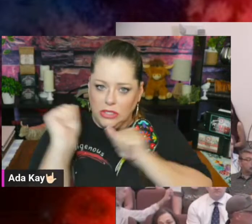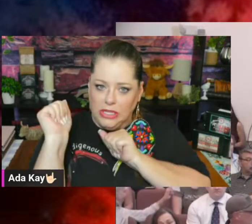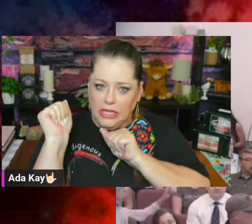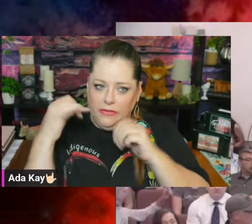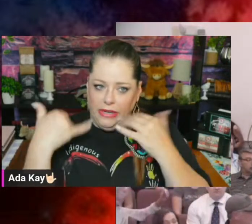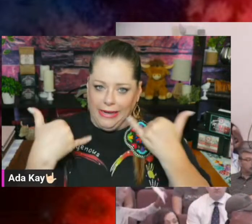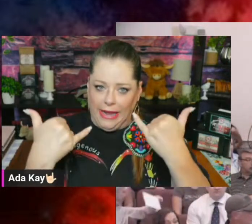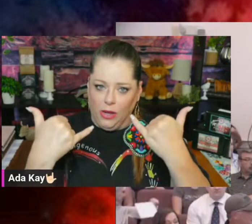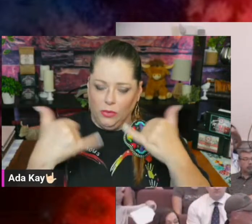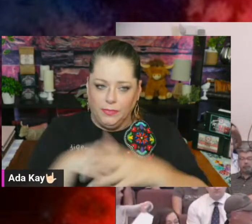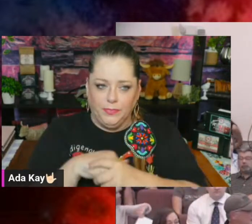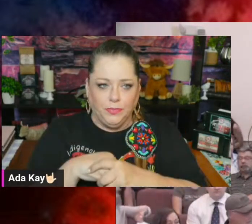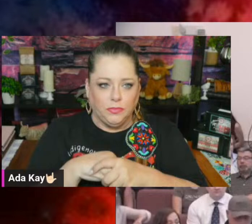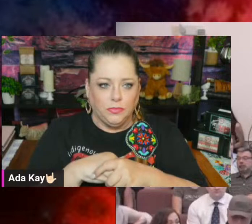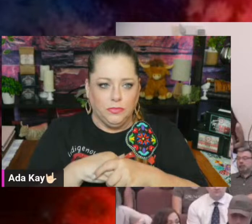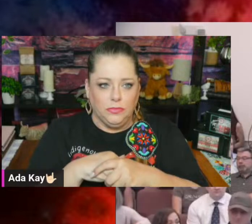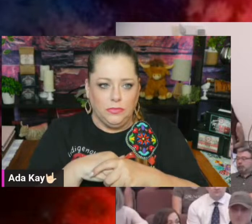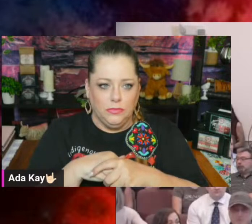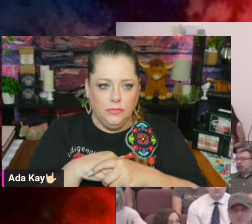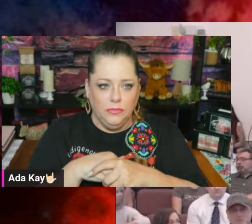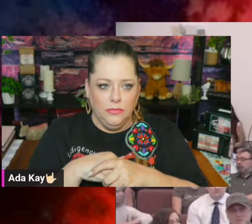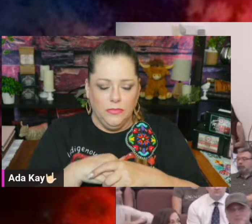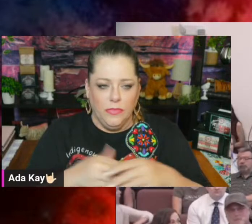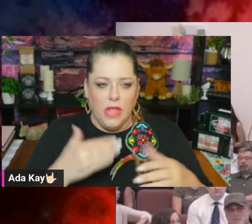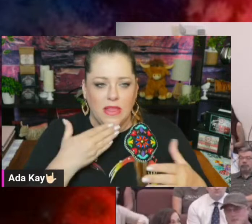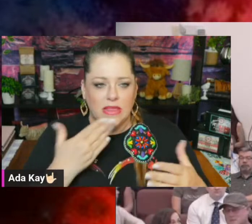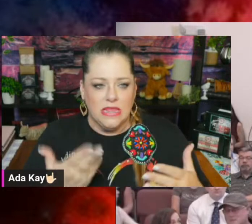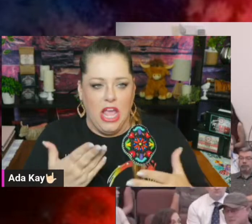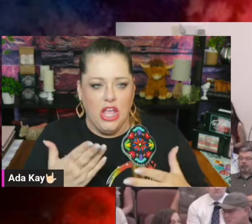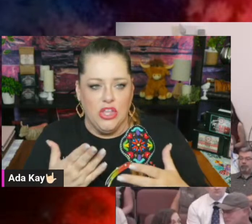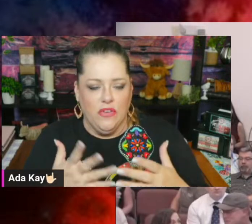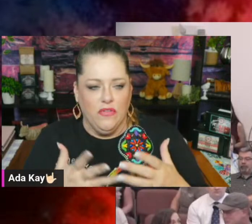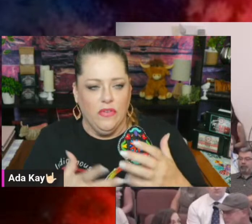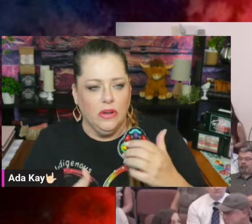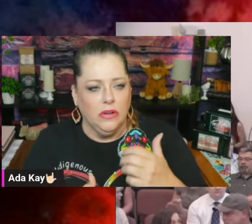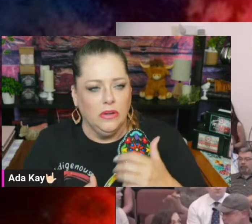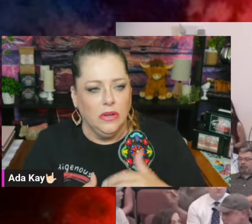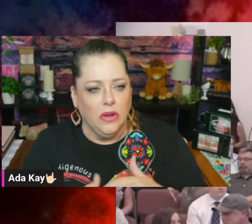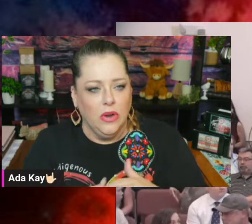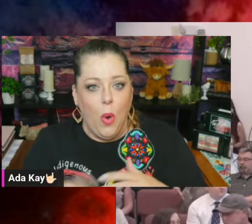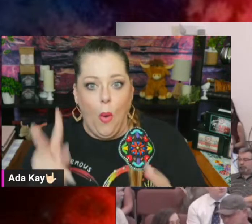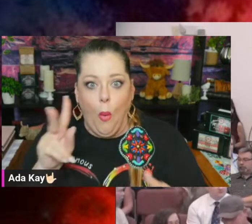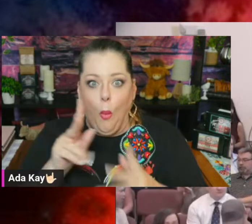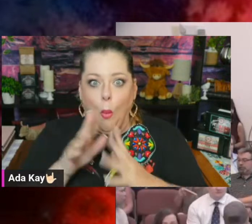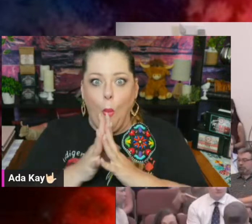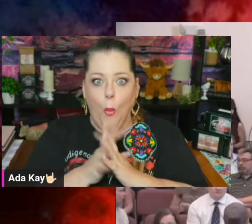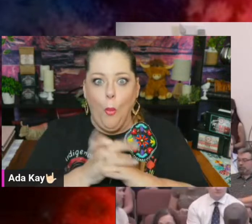I'm right, though. I may be disrupting the meeting, but I'm right. It's my fucking right. to Thank you, do Ms. so. O'Donnell. Thank you.